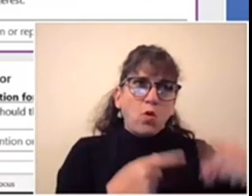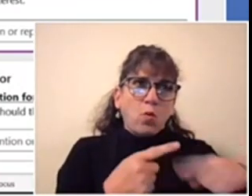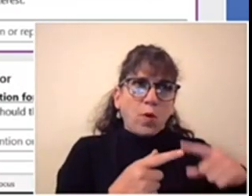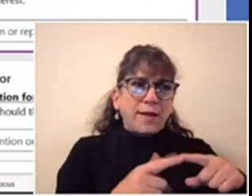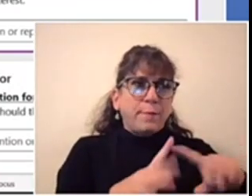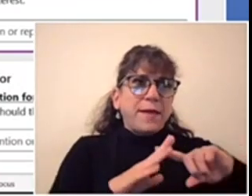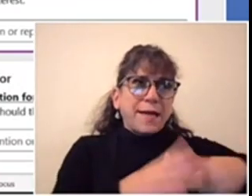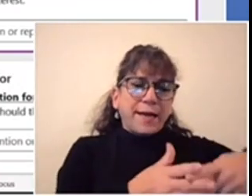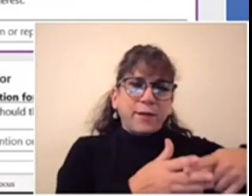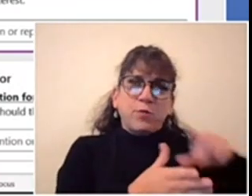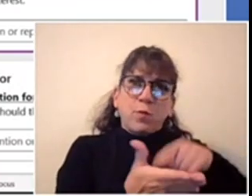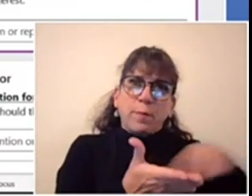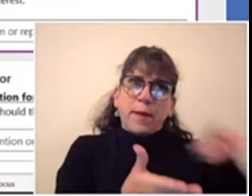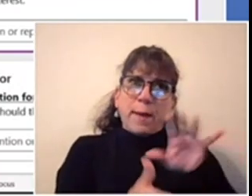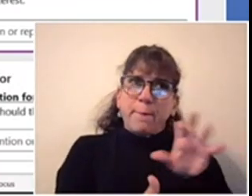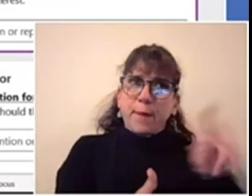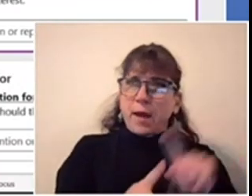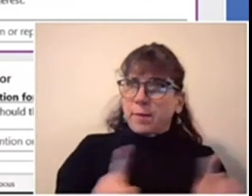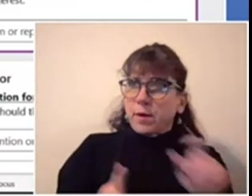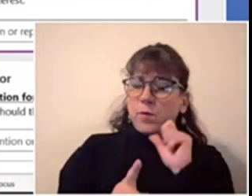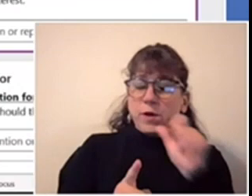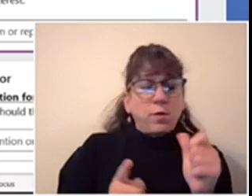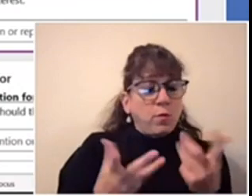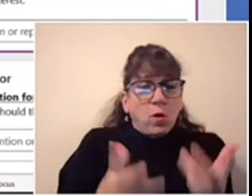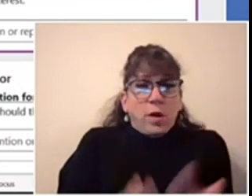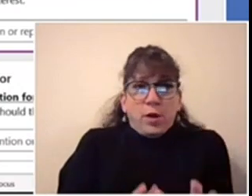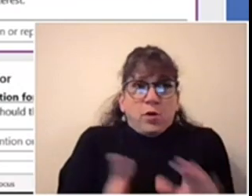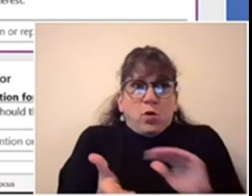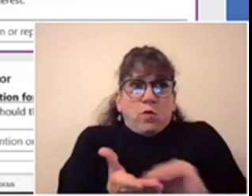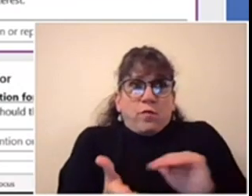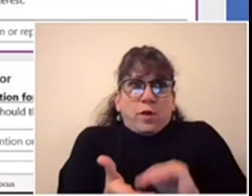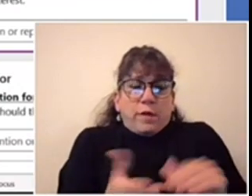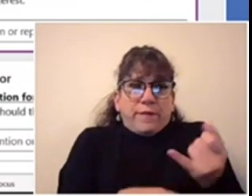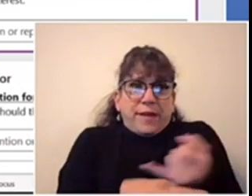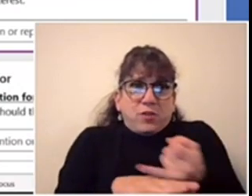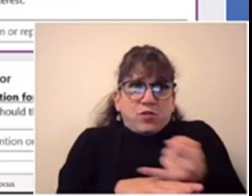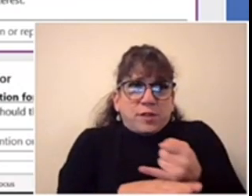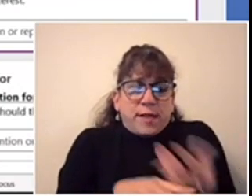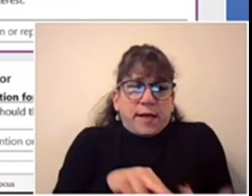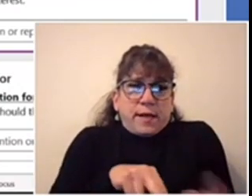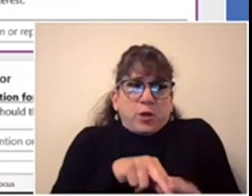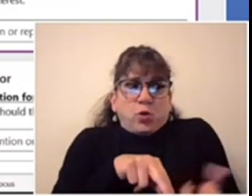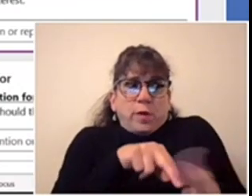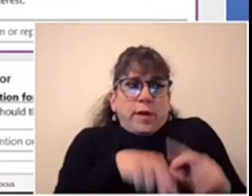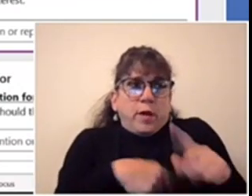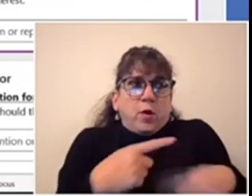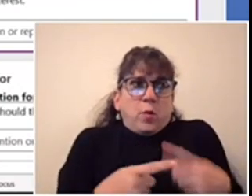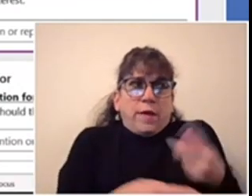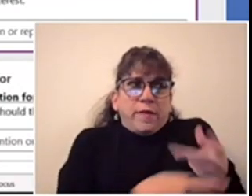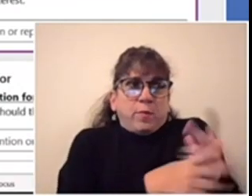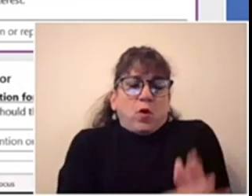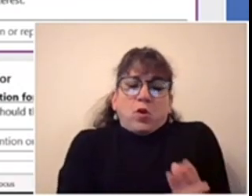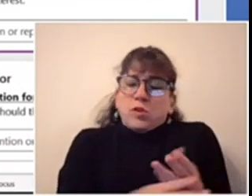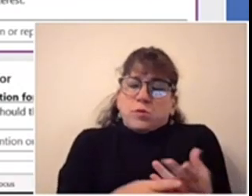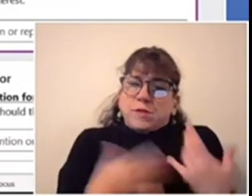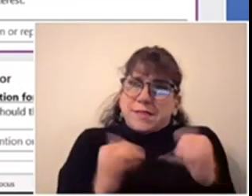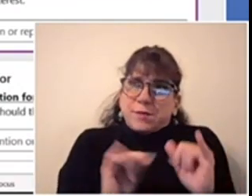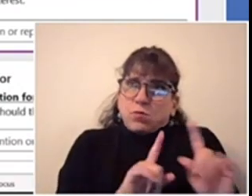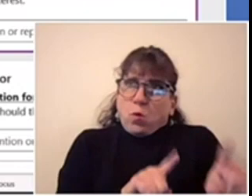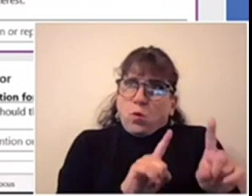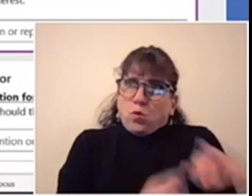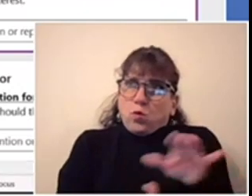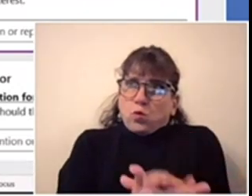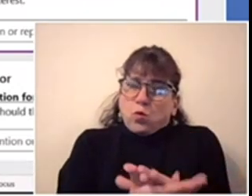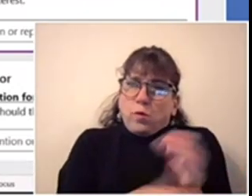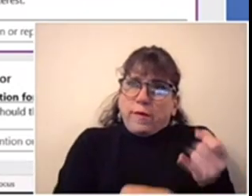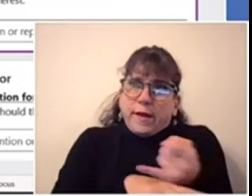repayment. But we are not looking to forgive interest that accumulated while borrowers were enrolled in school. By law, that interest accumulates